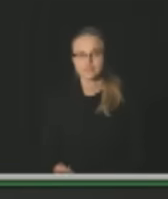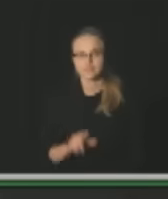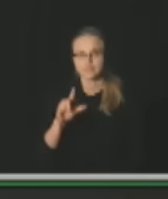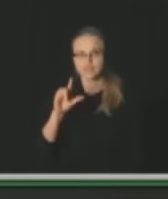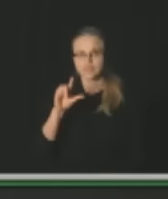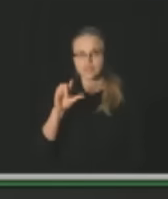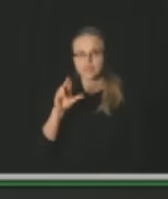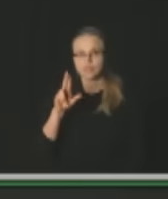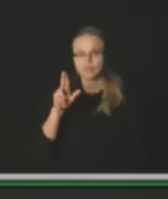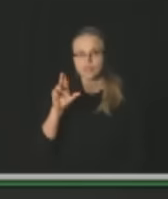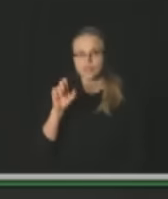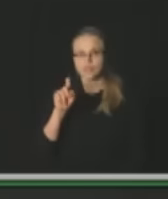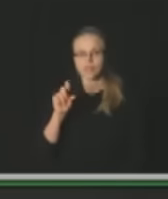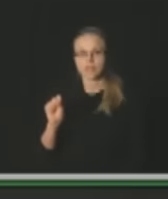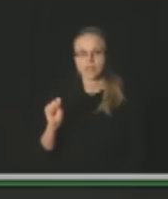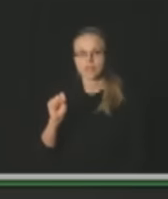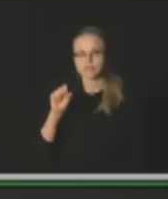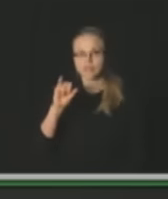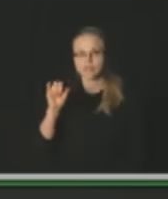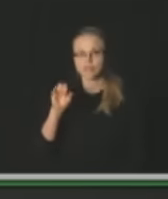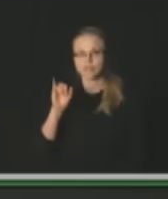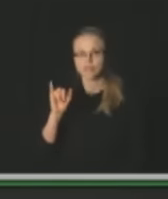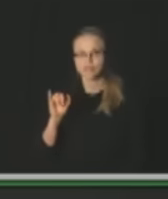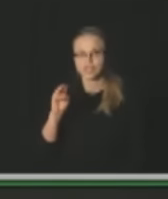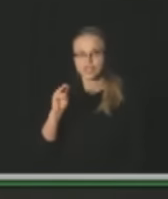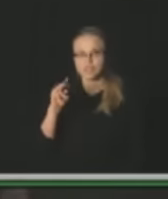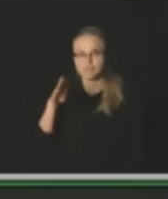Lucas Jimbo Ulrichi.